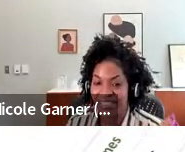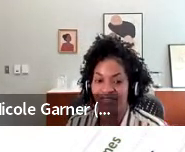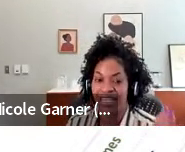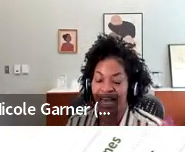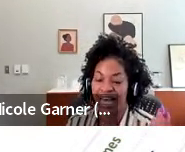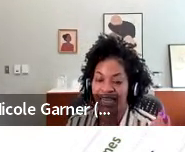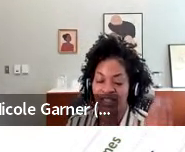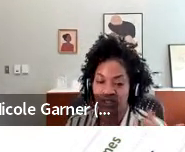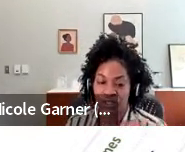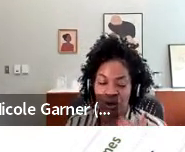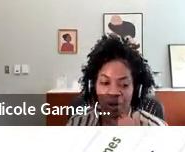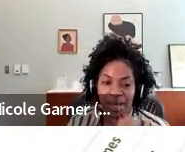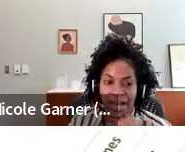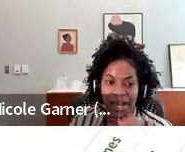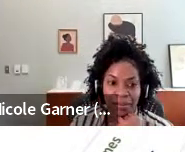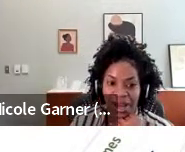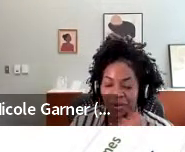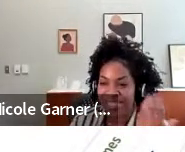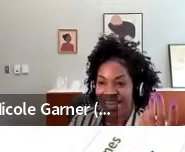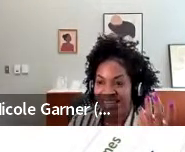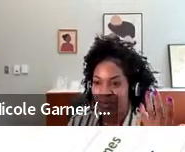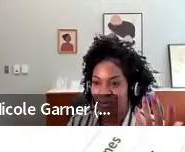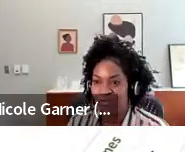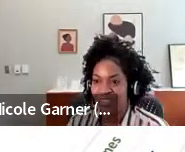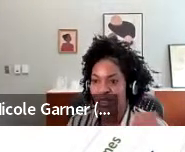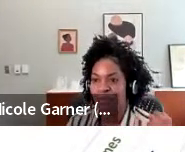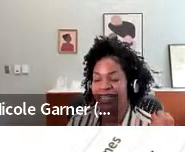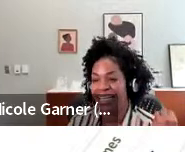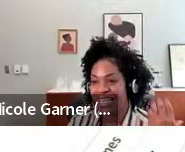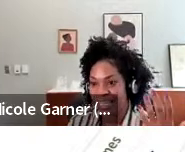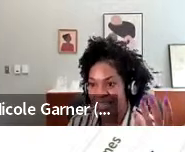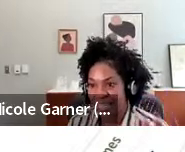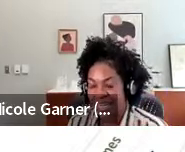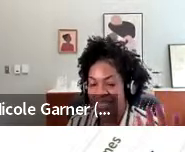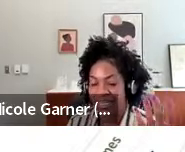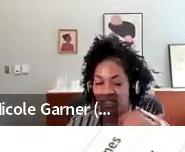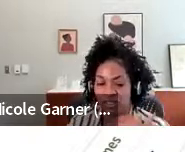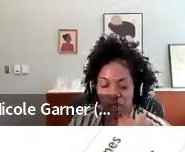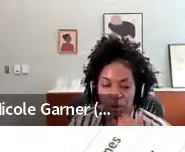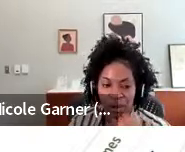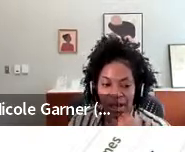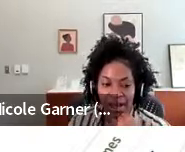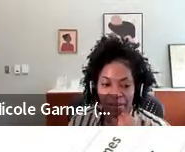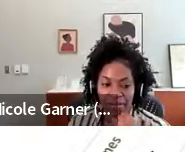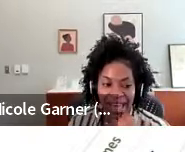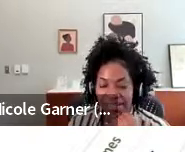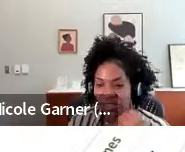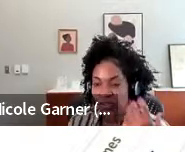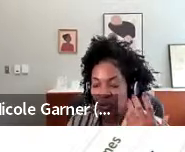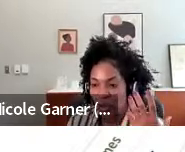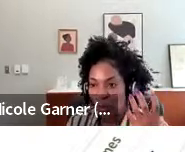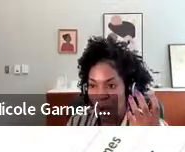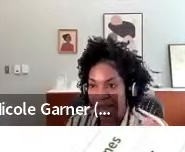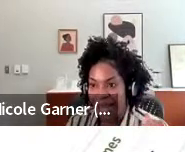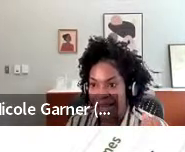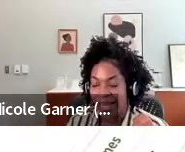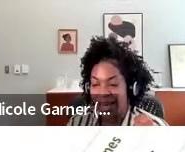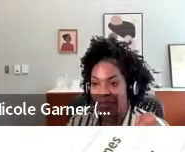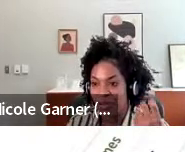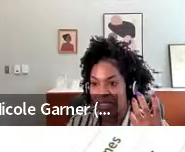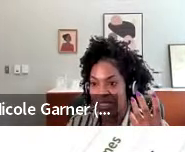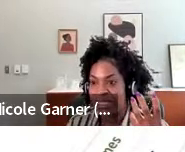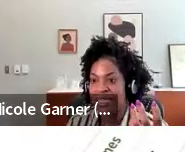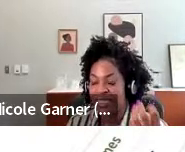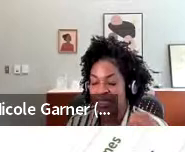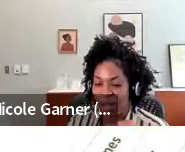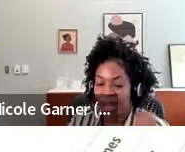70 out of 79. And so we always say the proof is in the pudding and in the data. And so that is, why